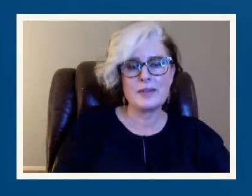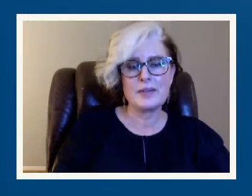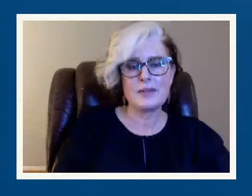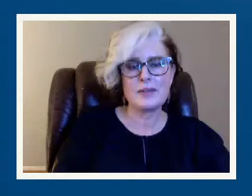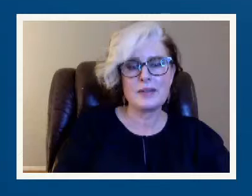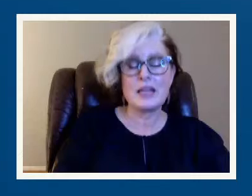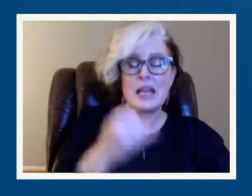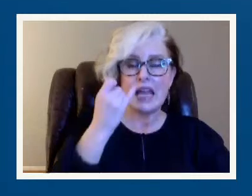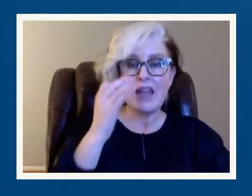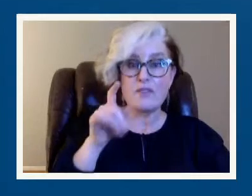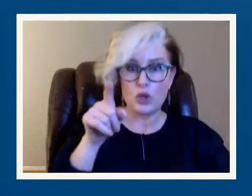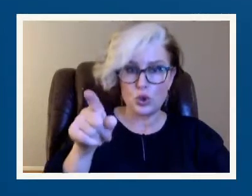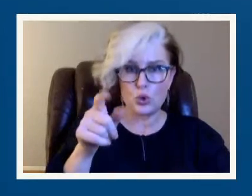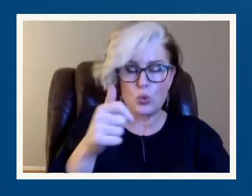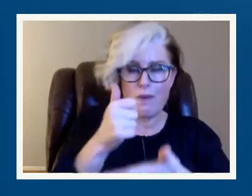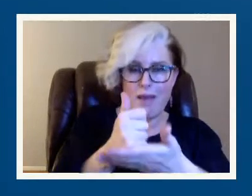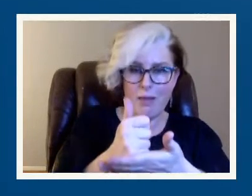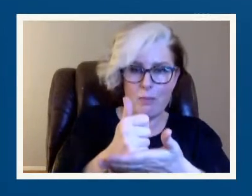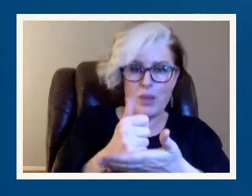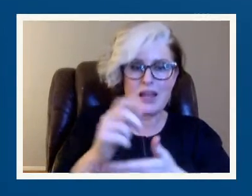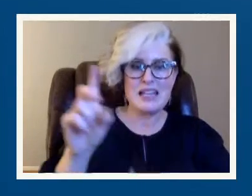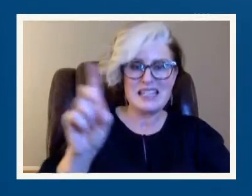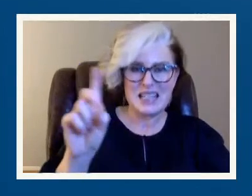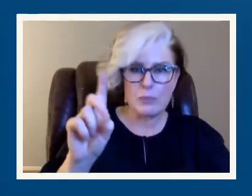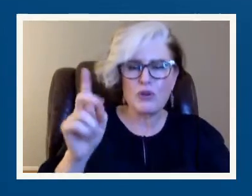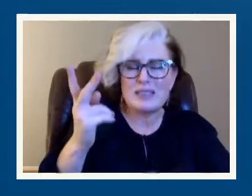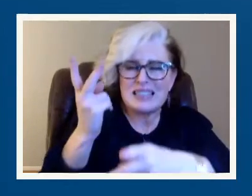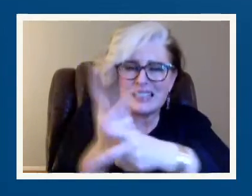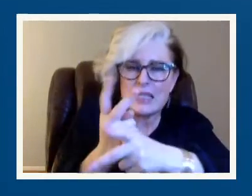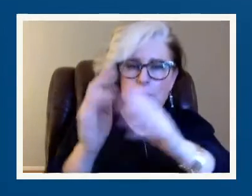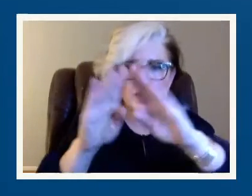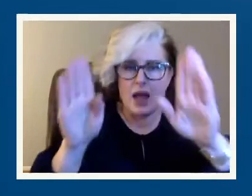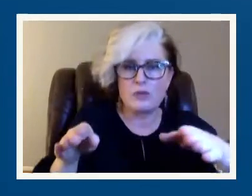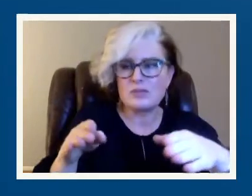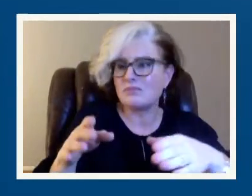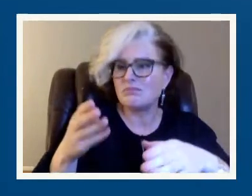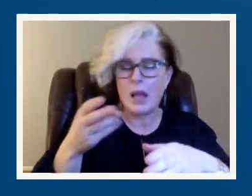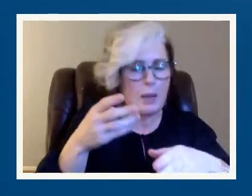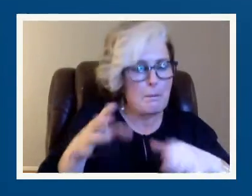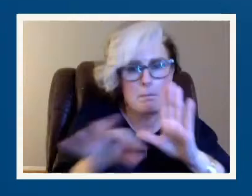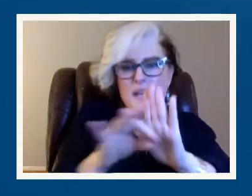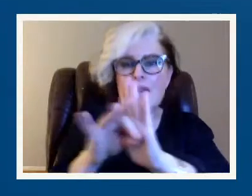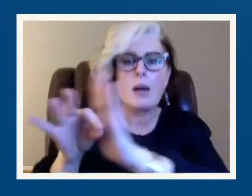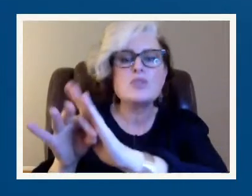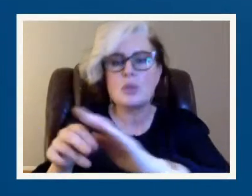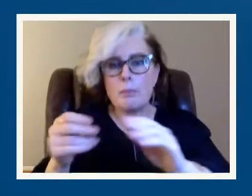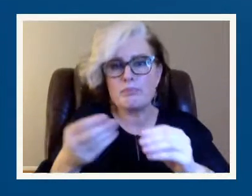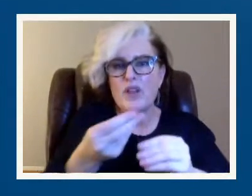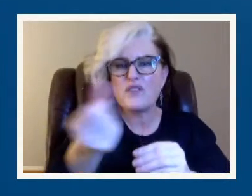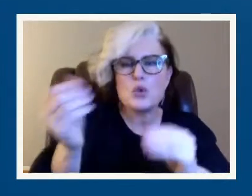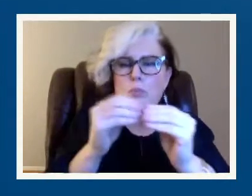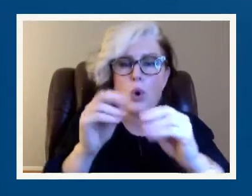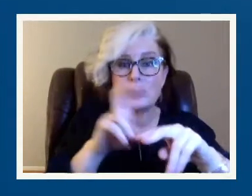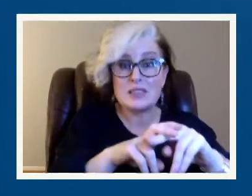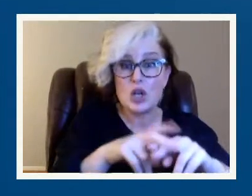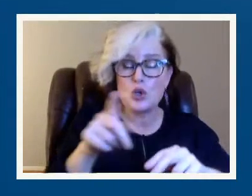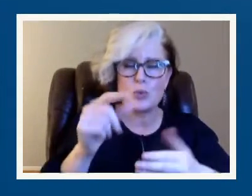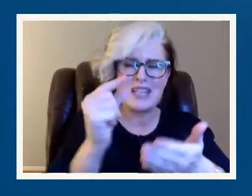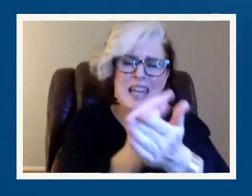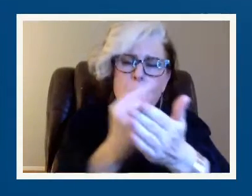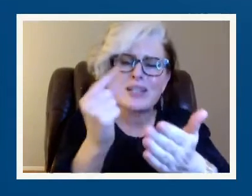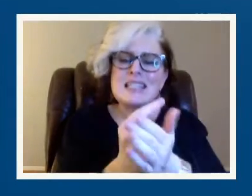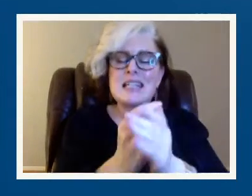If you help Democrats keep the House and get a few more seats in the Senate, you can guarantee he'll